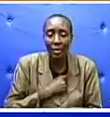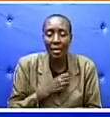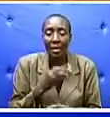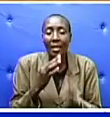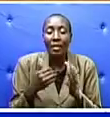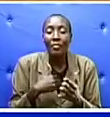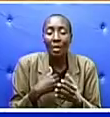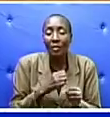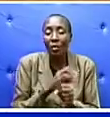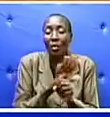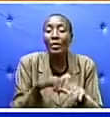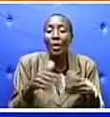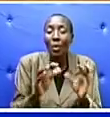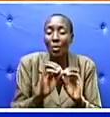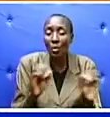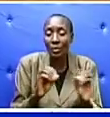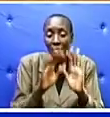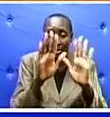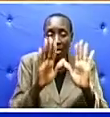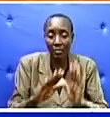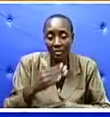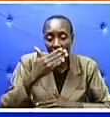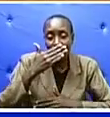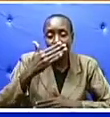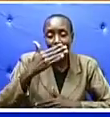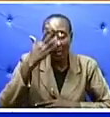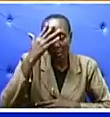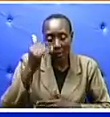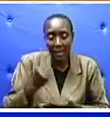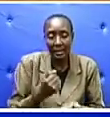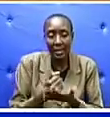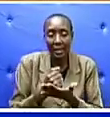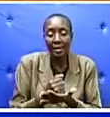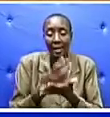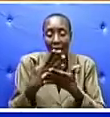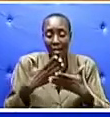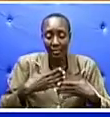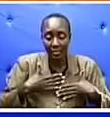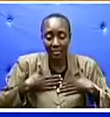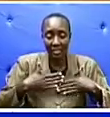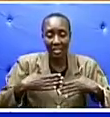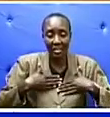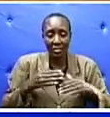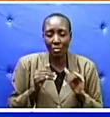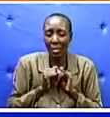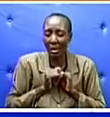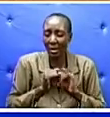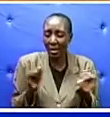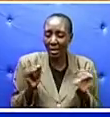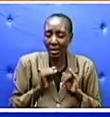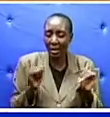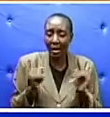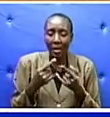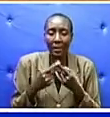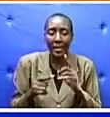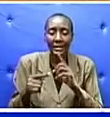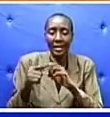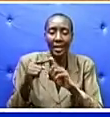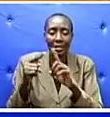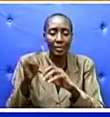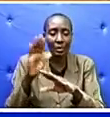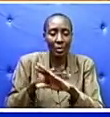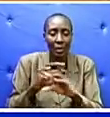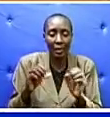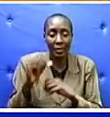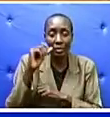chest to be clear of any mucus and water view. Mm-hmm. But I will tell you, it wasn't a nice experience. You wake up at night and you realize this